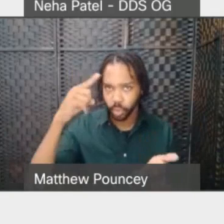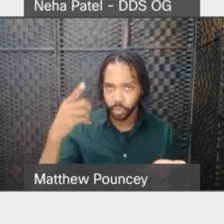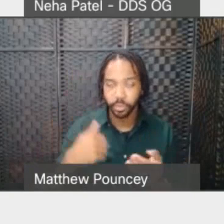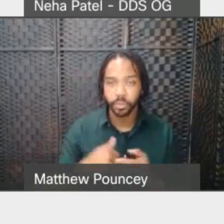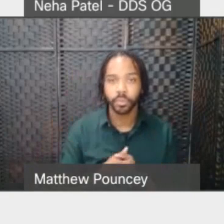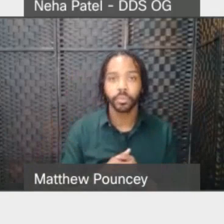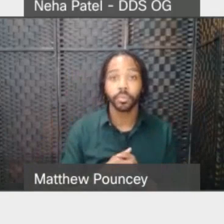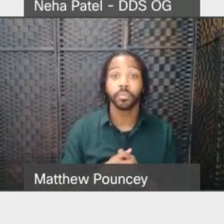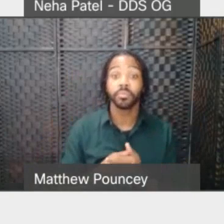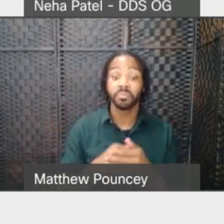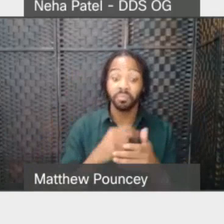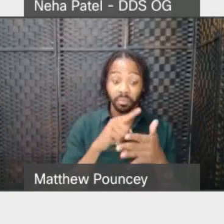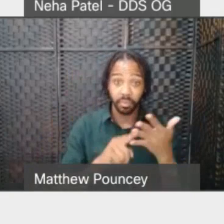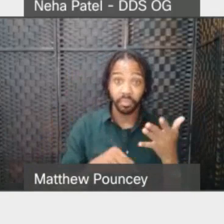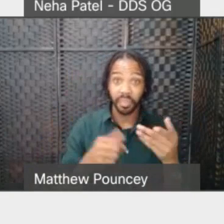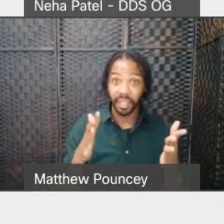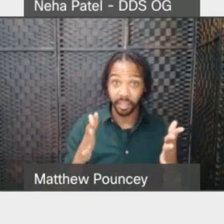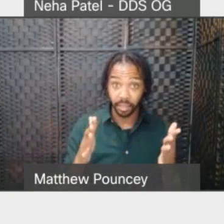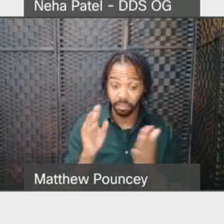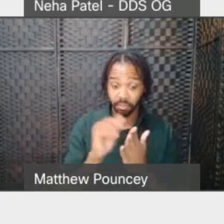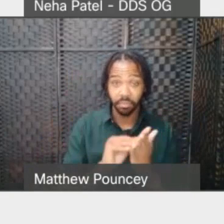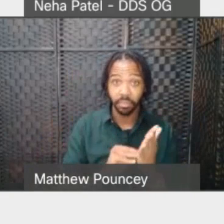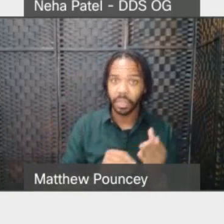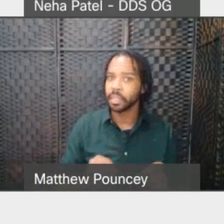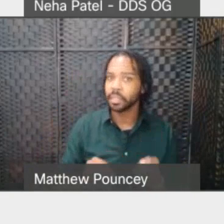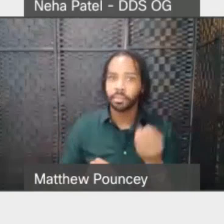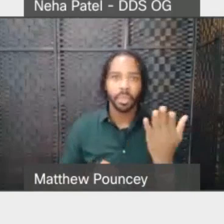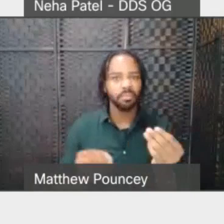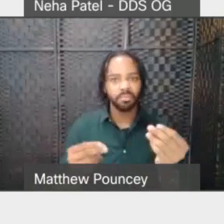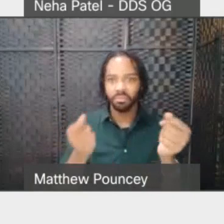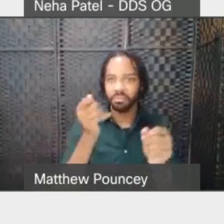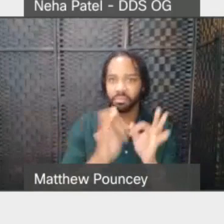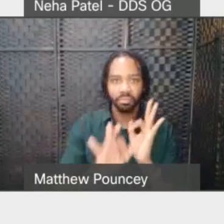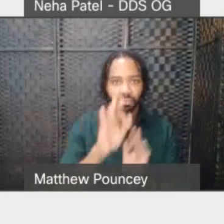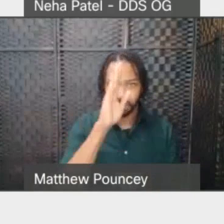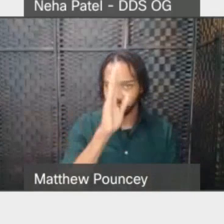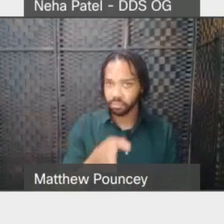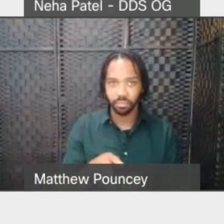After you provide that, it's submitted. It's very straightforward.